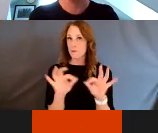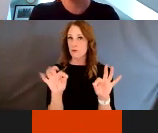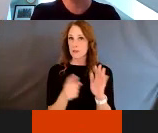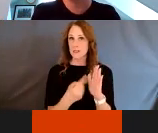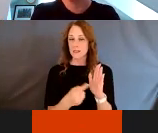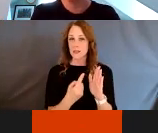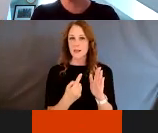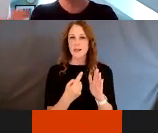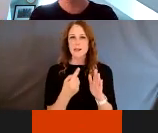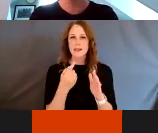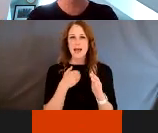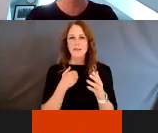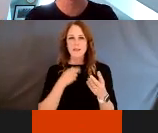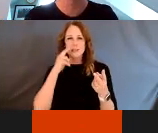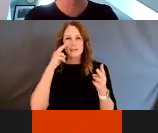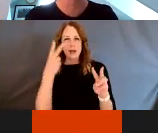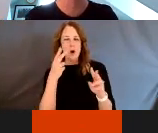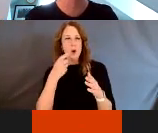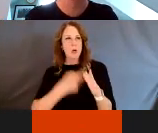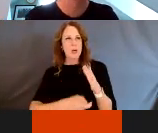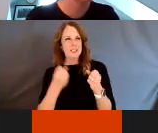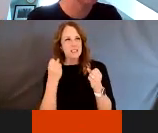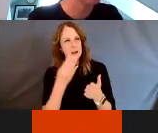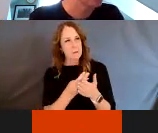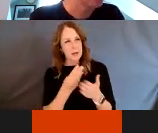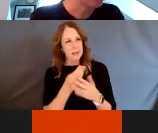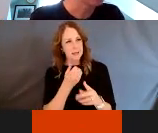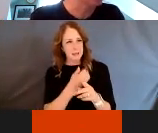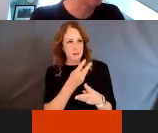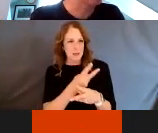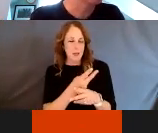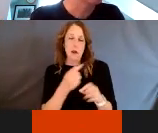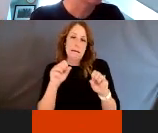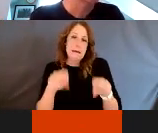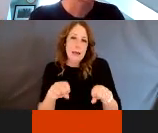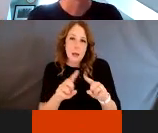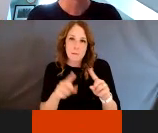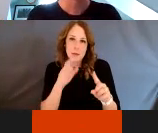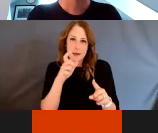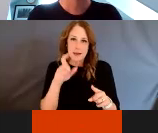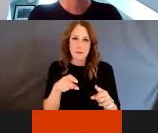a lot of money because it can, but it doesn't always have to. So keep that in mind as well.